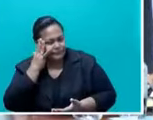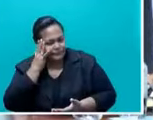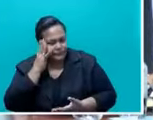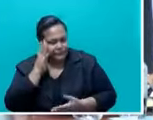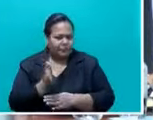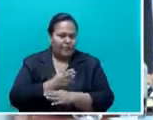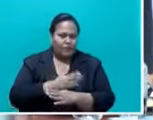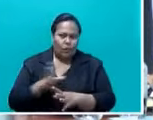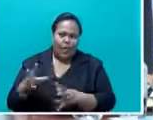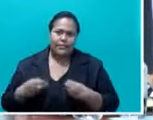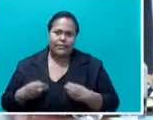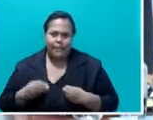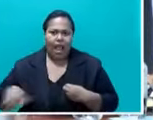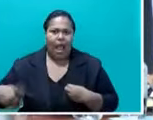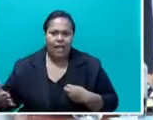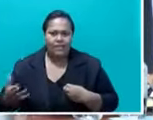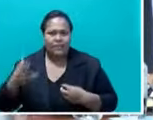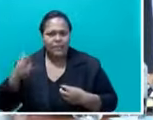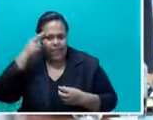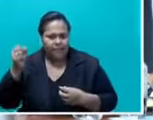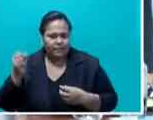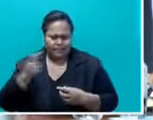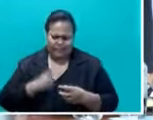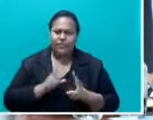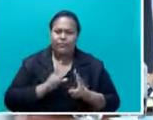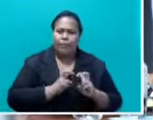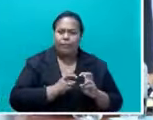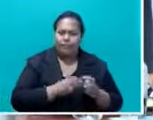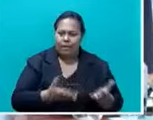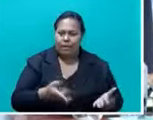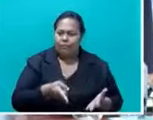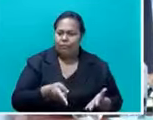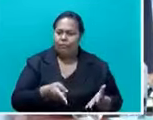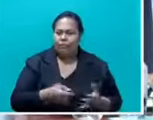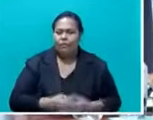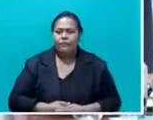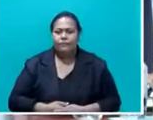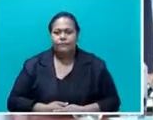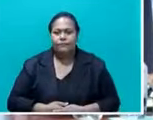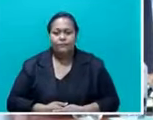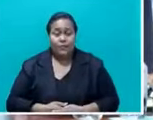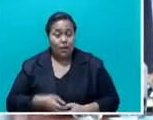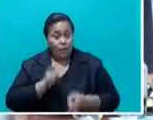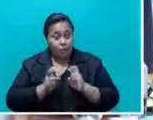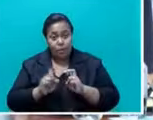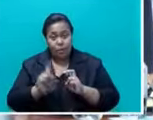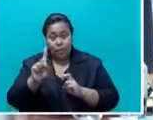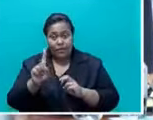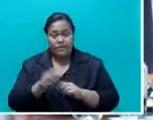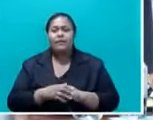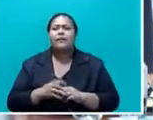of the problems this bill is going to bring up. One of the problems, Honorable Speaker, as I see it,